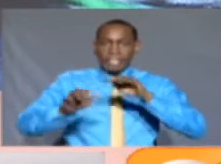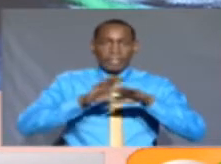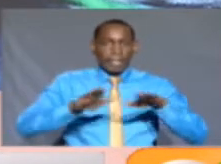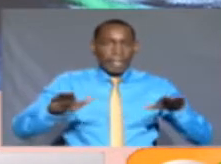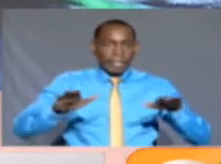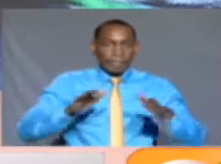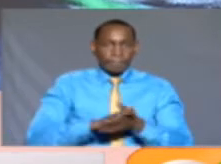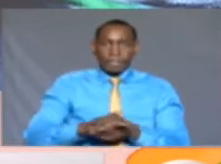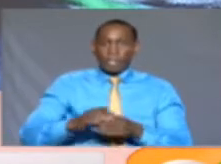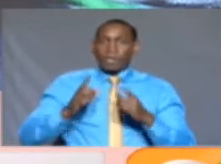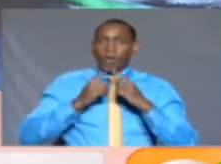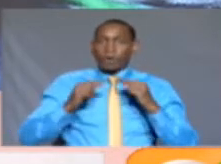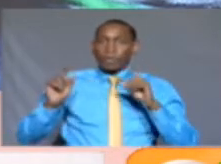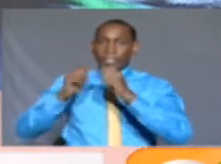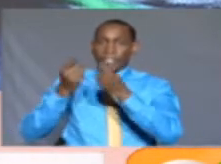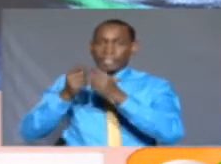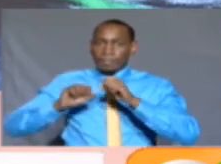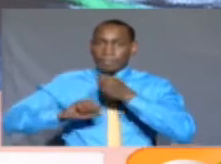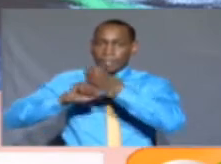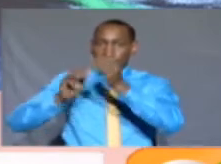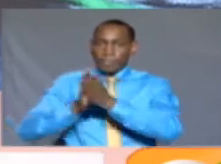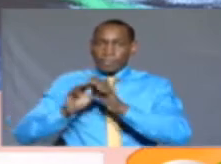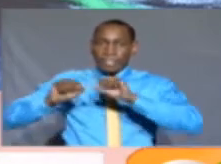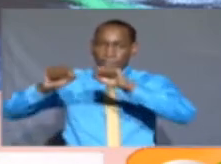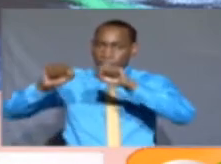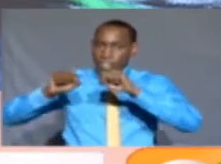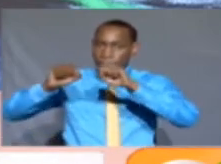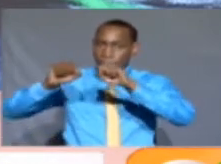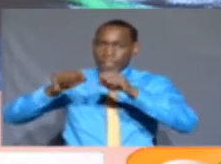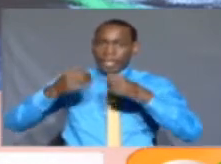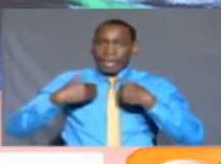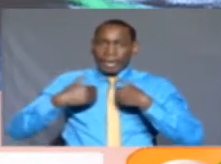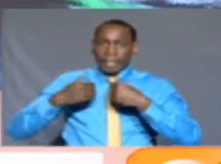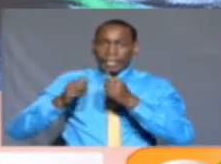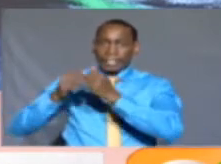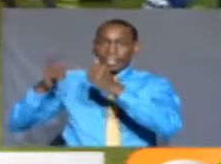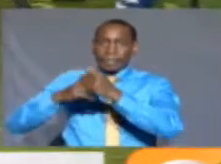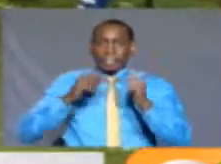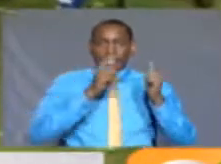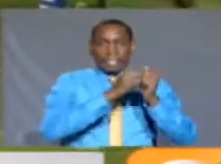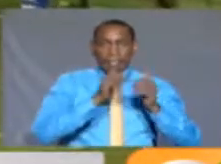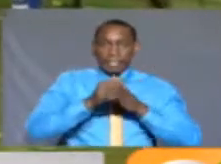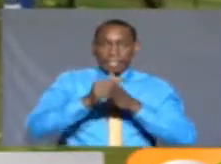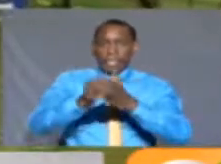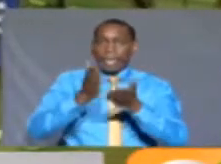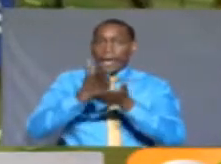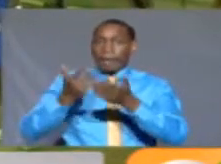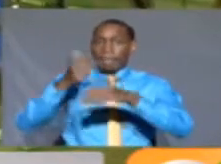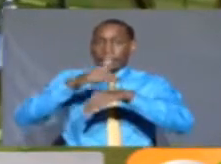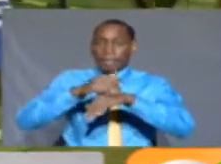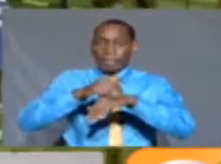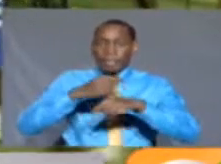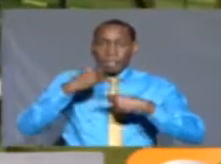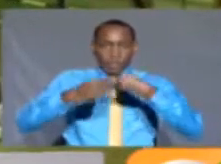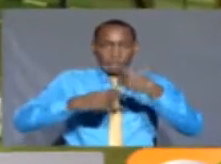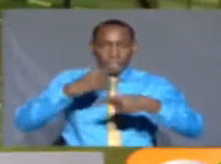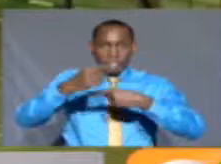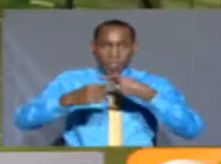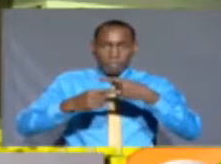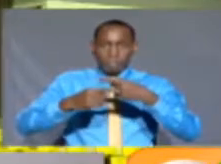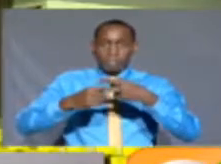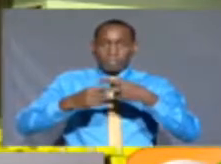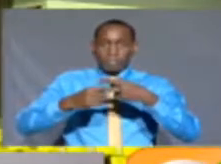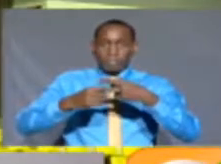Arena. The host side, cheered on by the partisan crowd, had a 17-11 lead at the break and held on to suppress